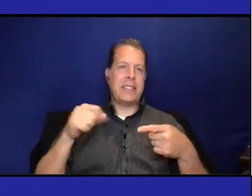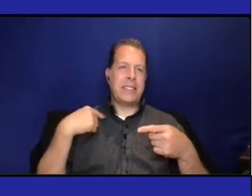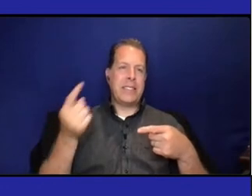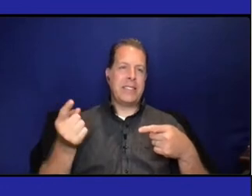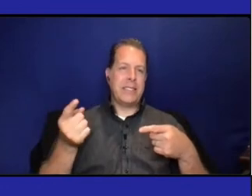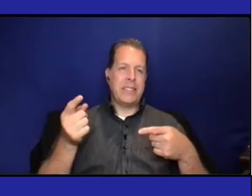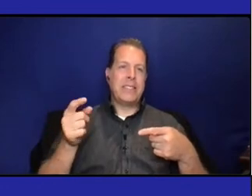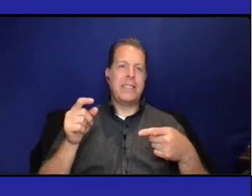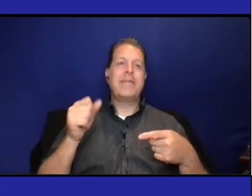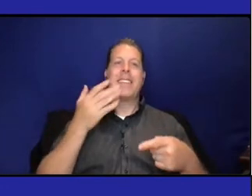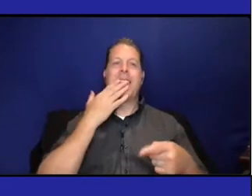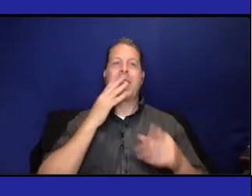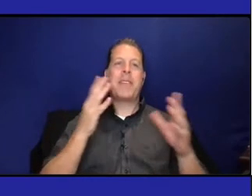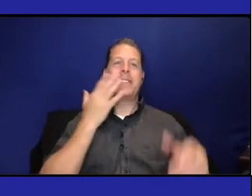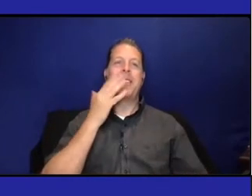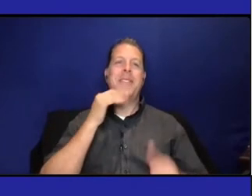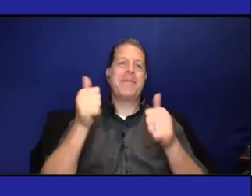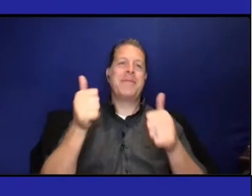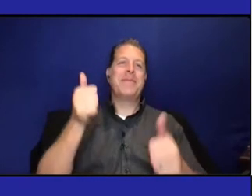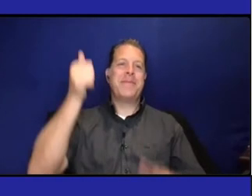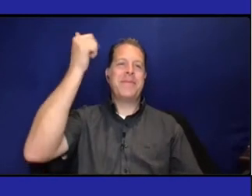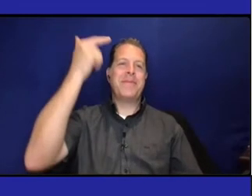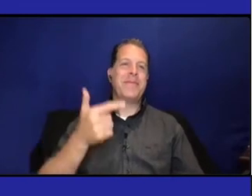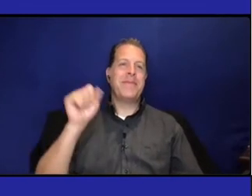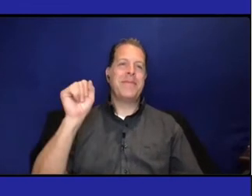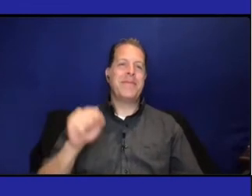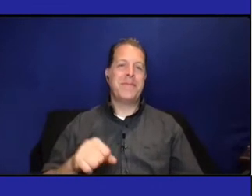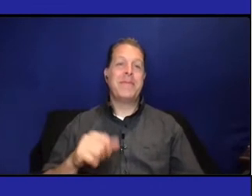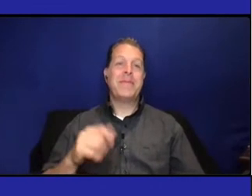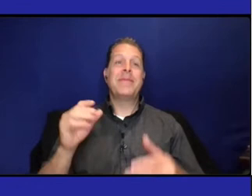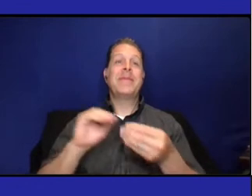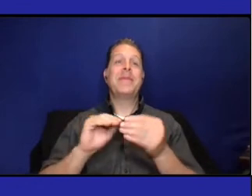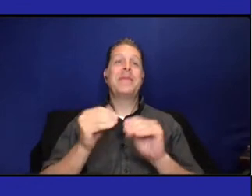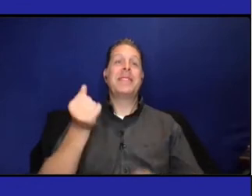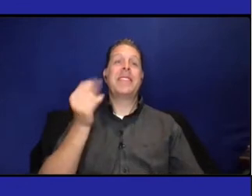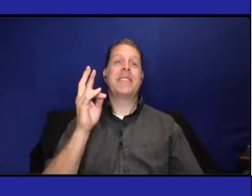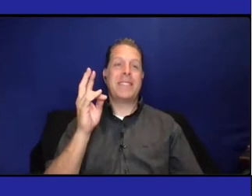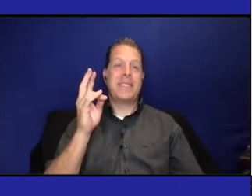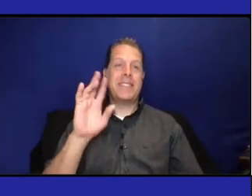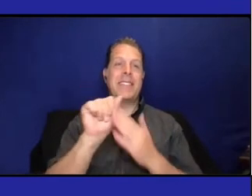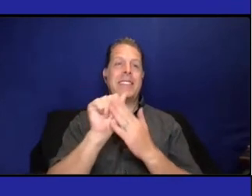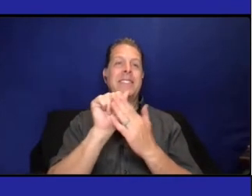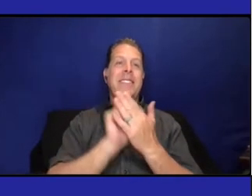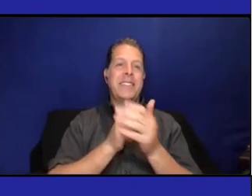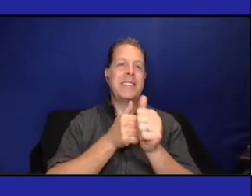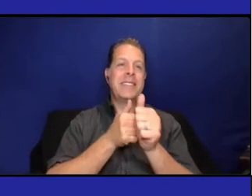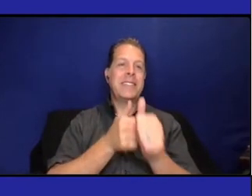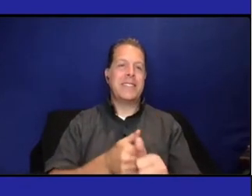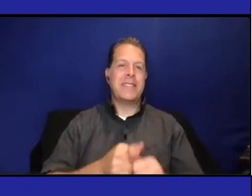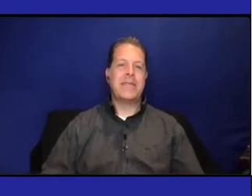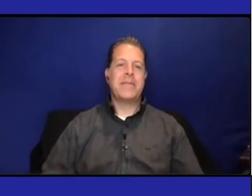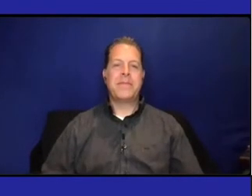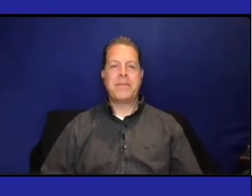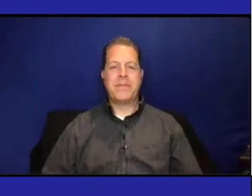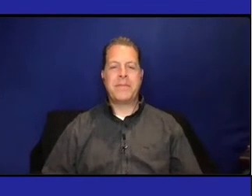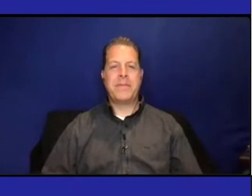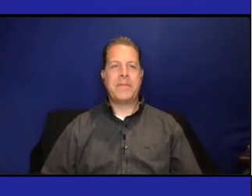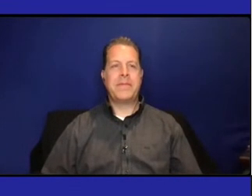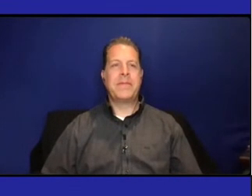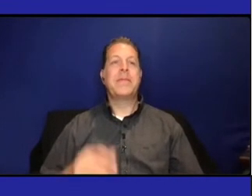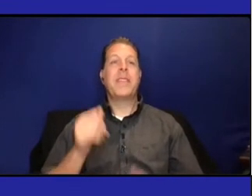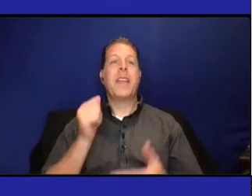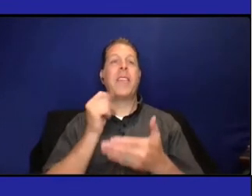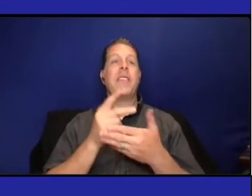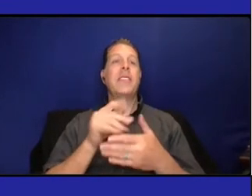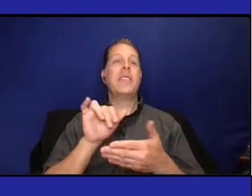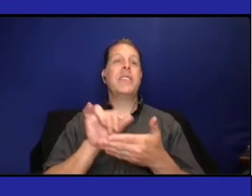much. Thank you. Let me move around to number 17 on your agenda, which is authorizing the New York City Health and